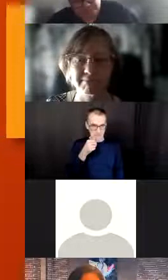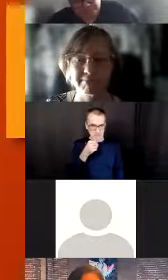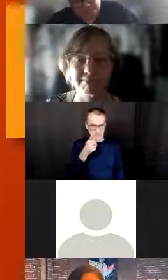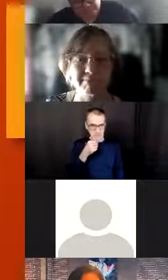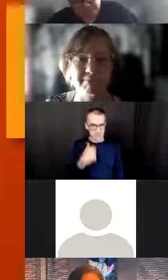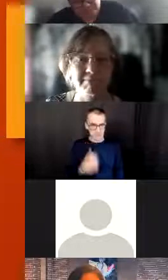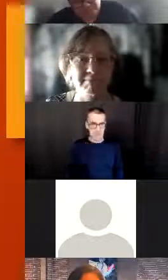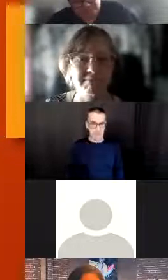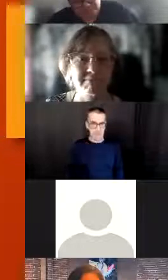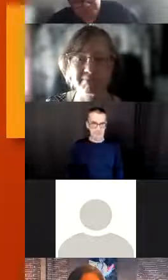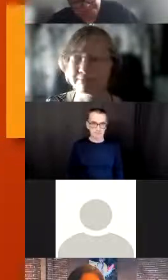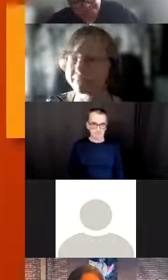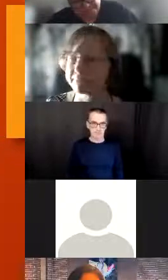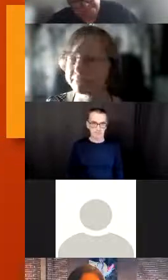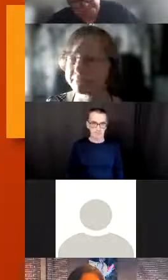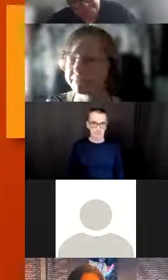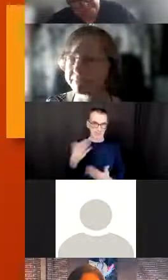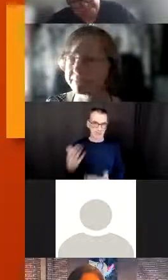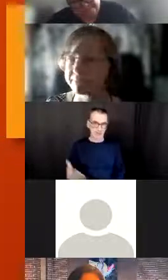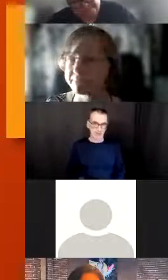Thank you, Pierre.